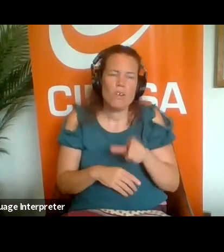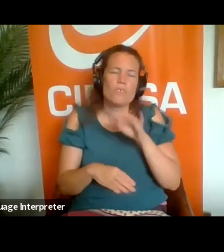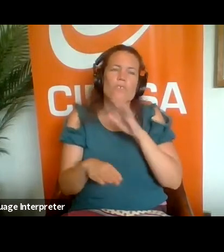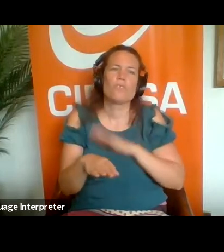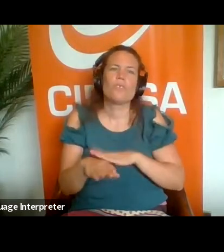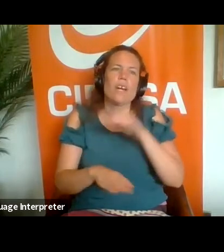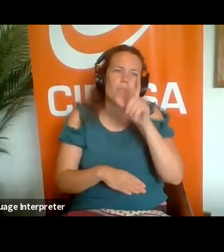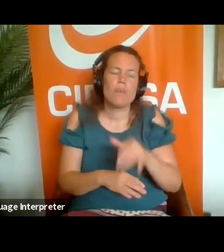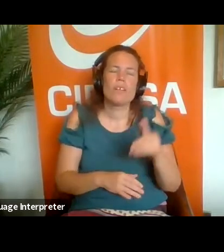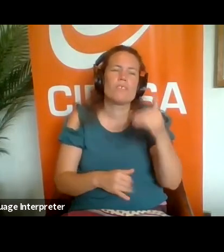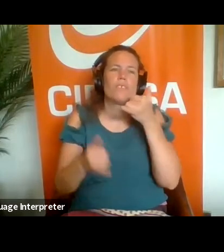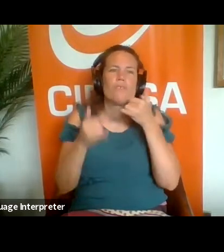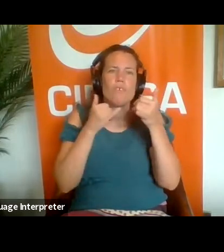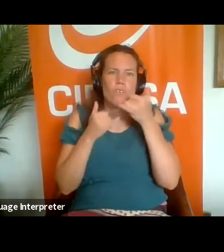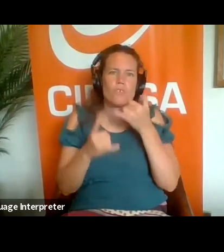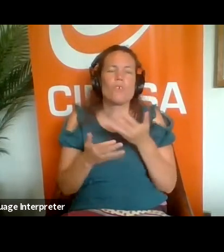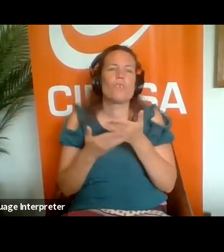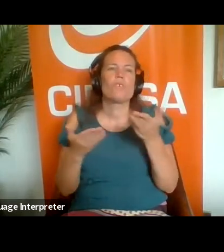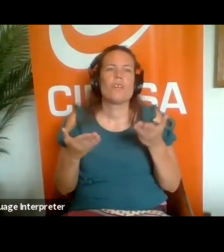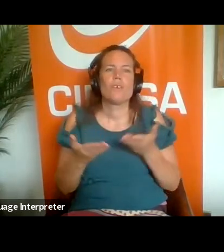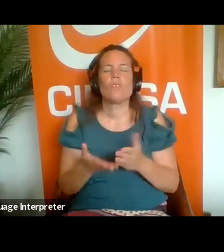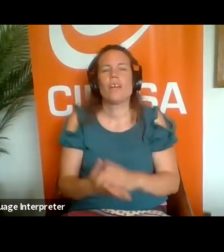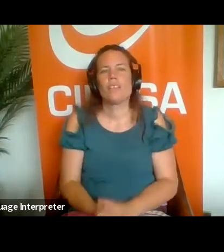and all that. And